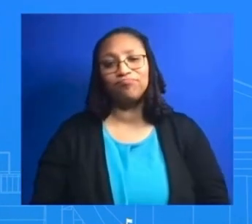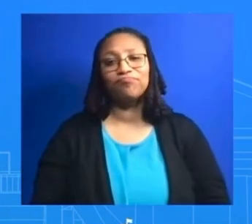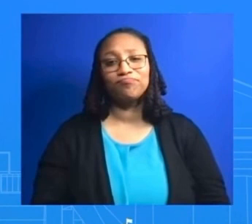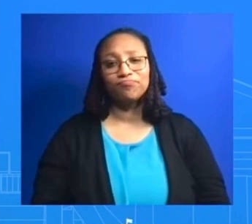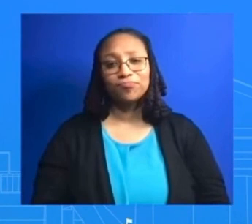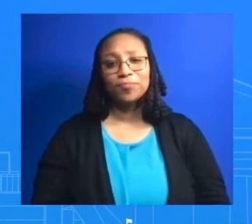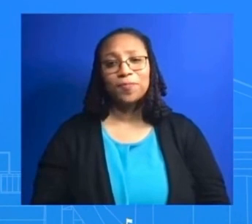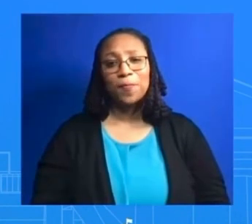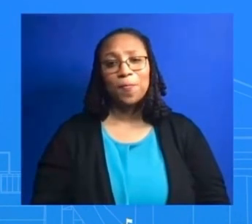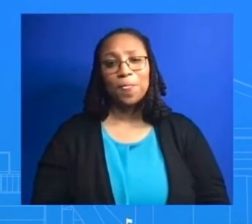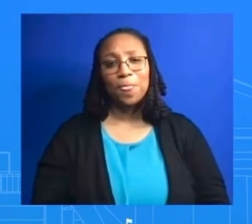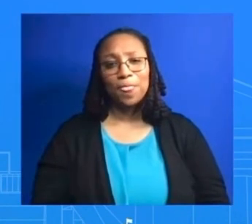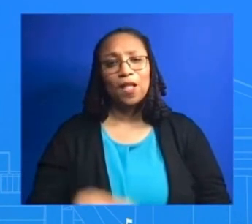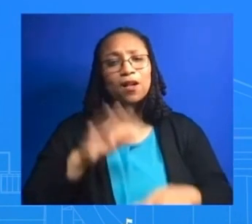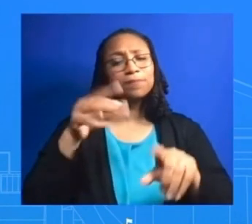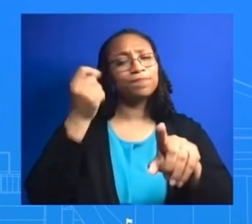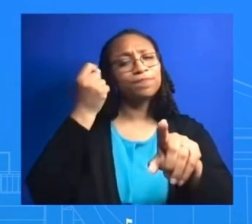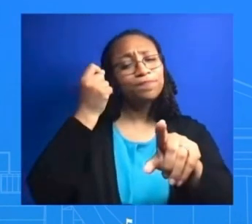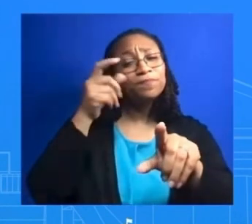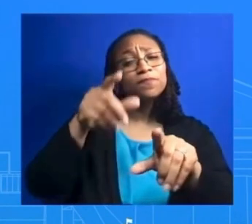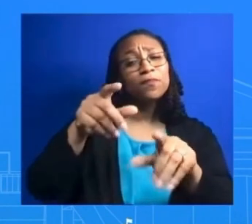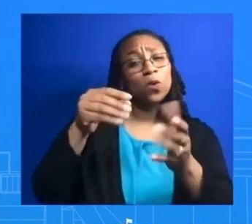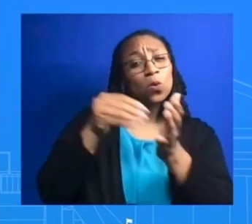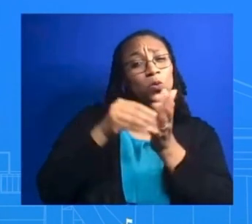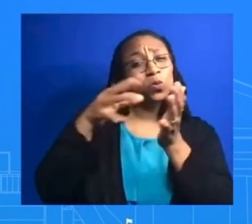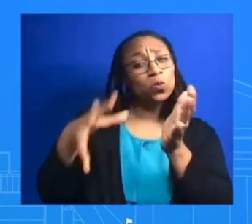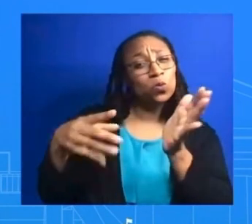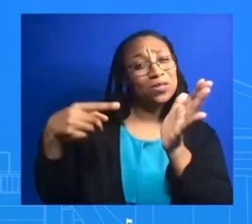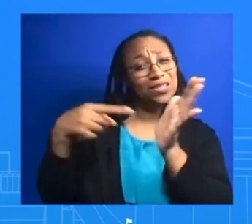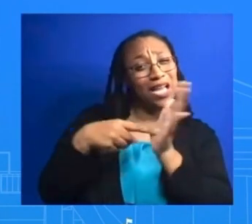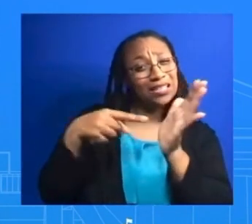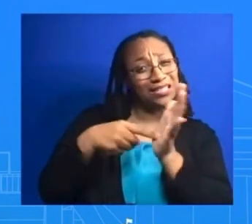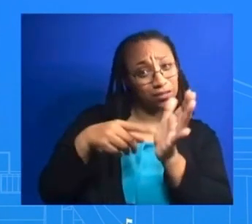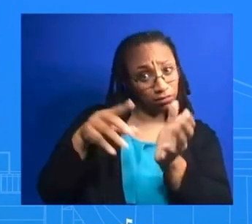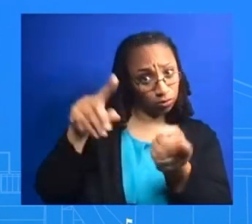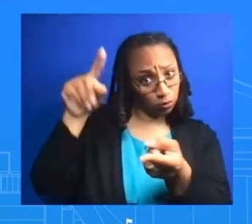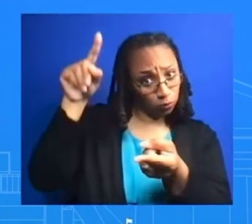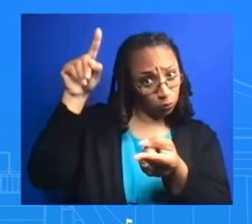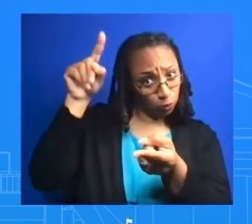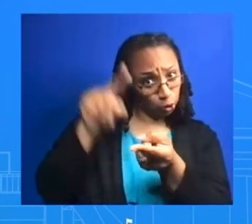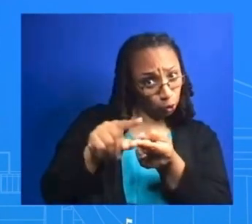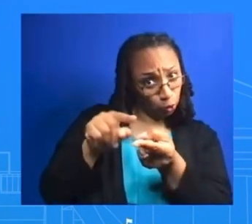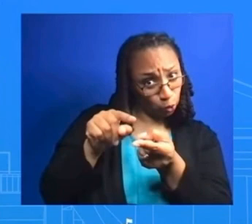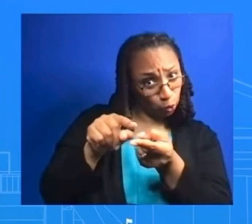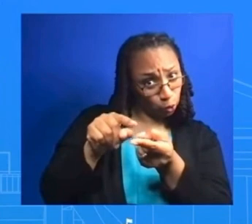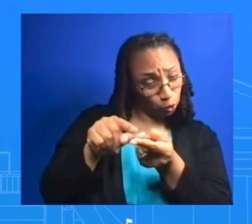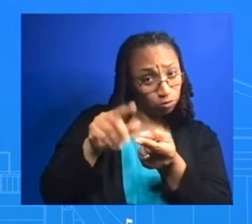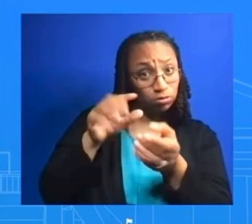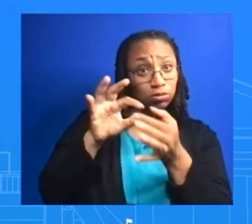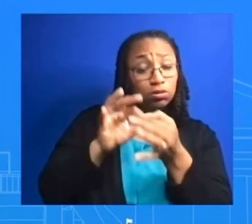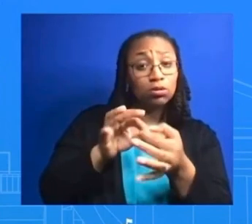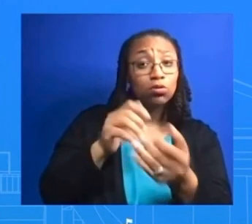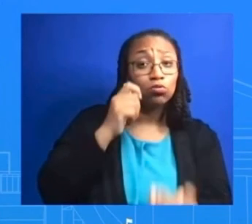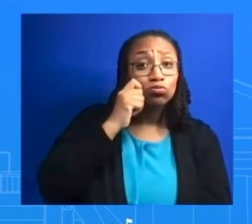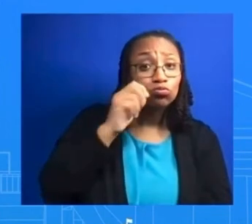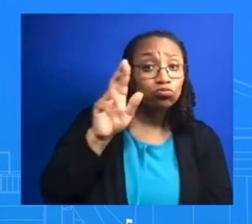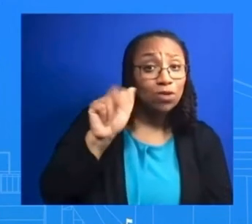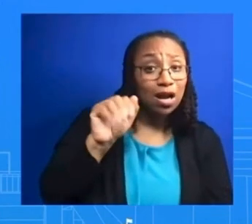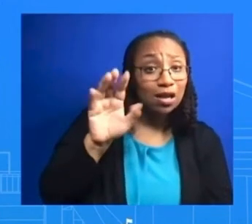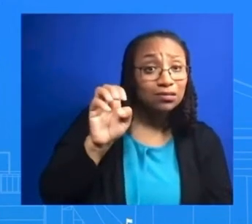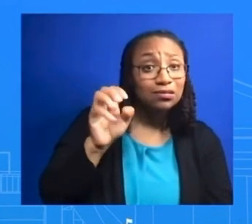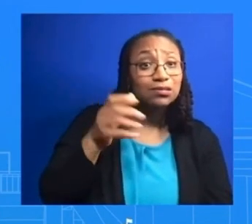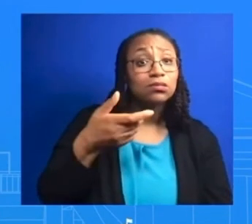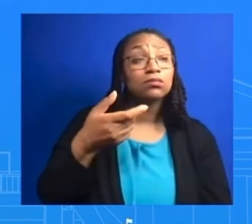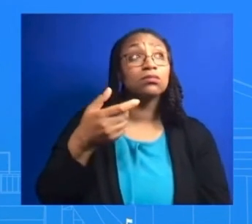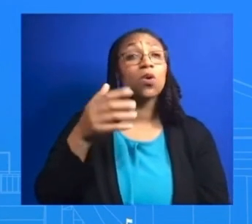racial wealth gap. Without it, does the White House believe that its economic policies can still achieve that goal, and, or that these new actions can help